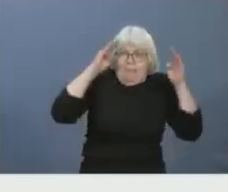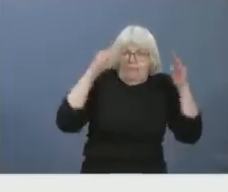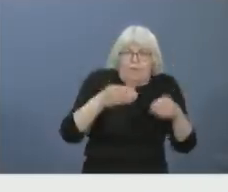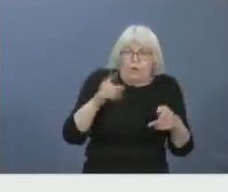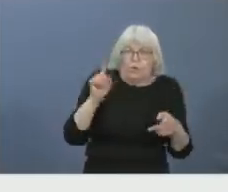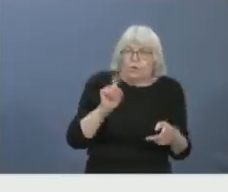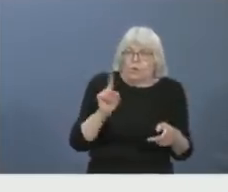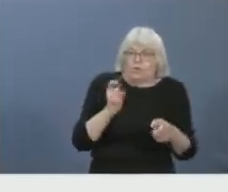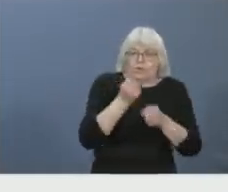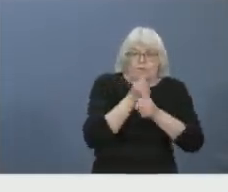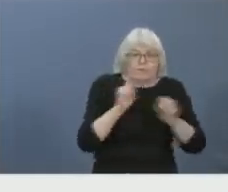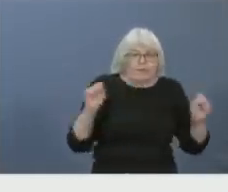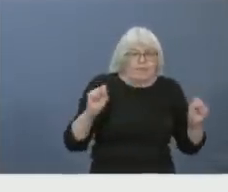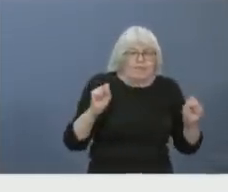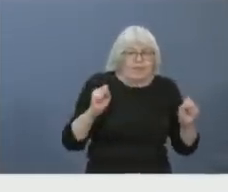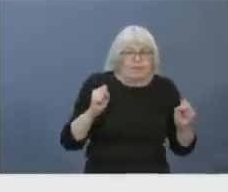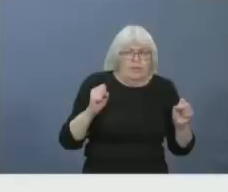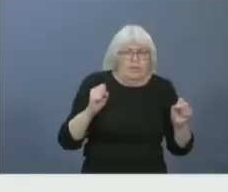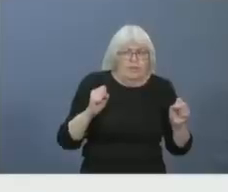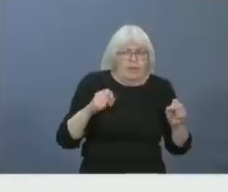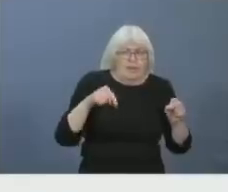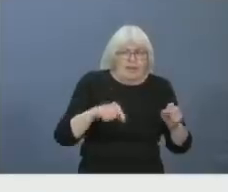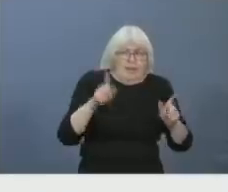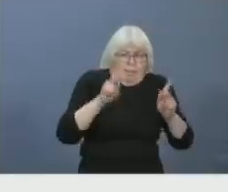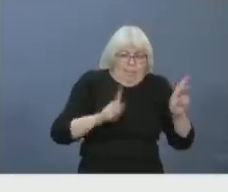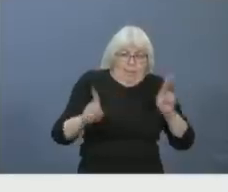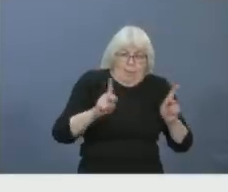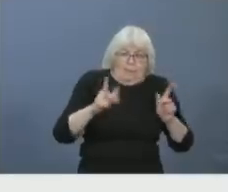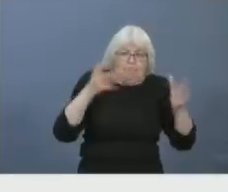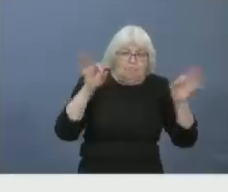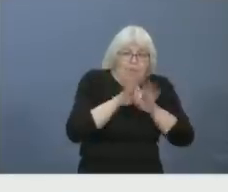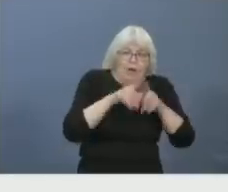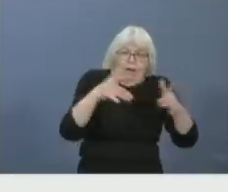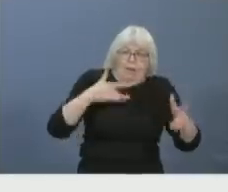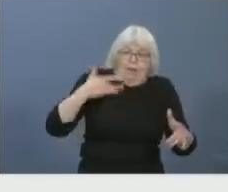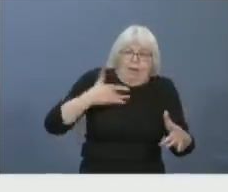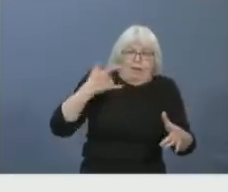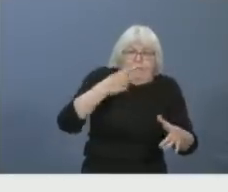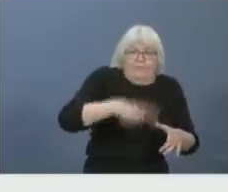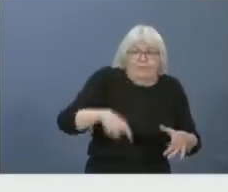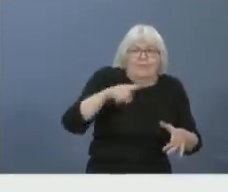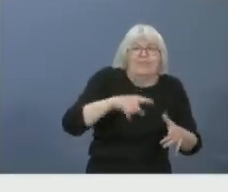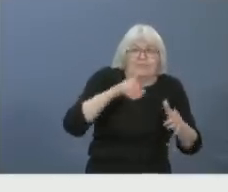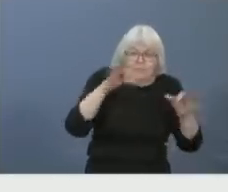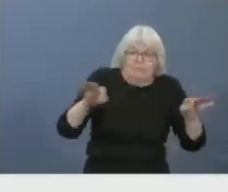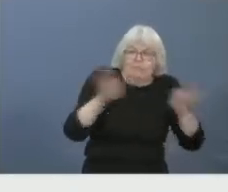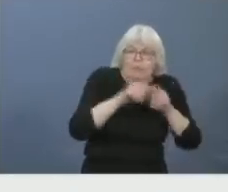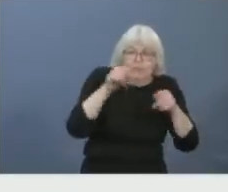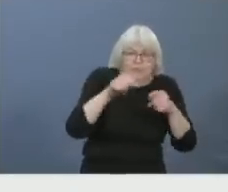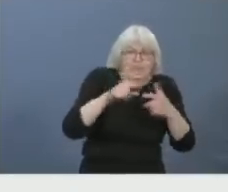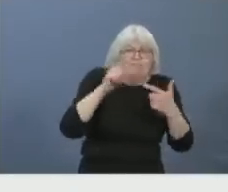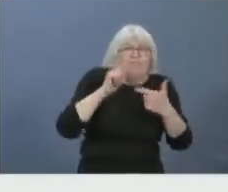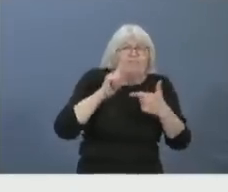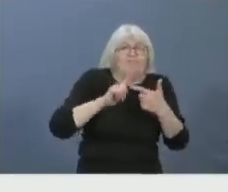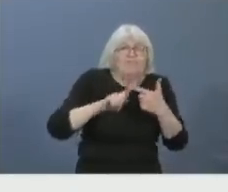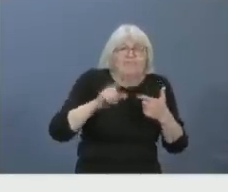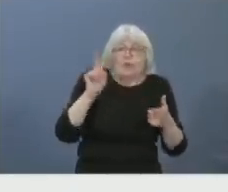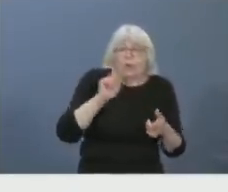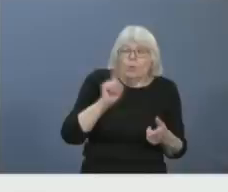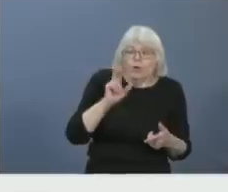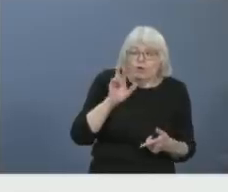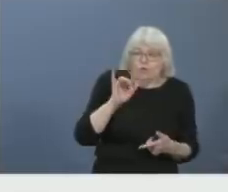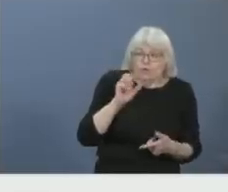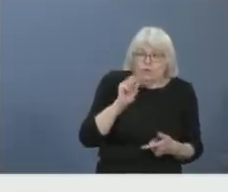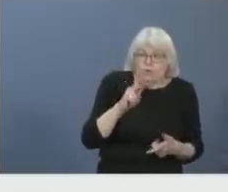natural resources. So as these fires present risks to those priorities, that's how